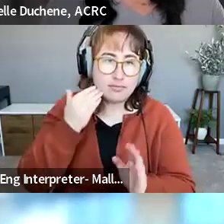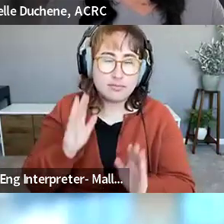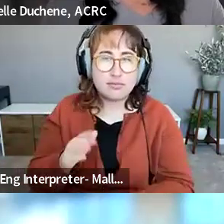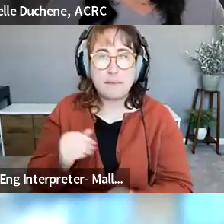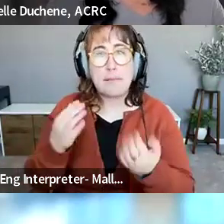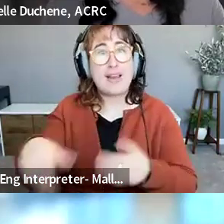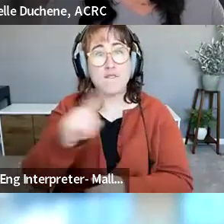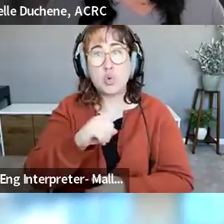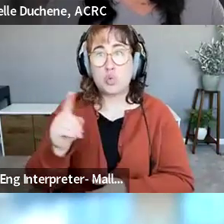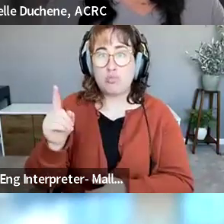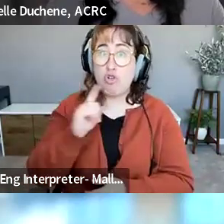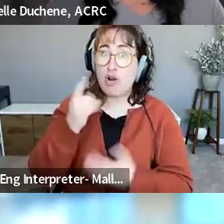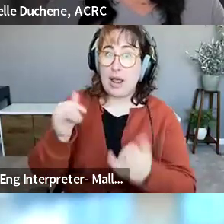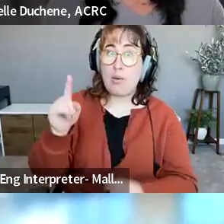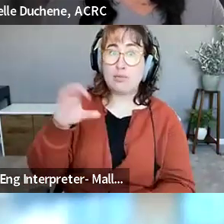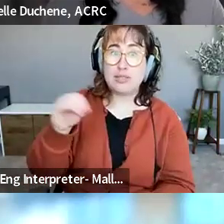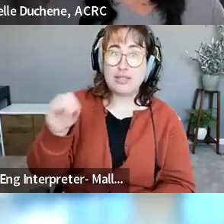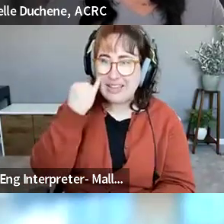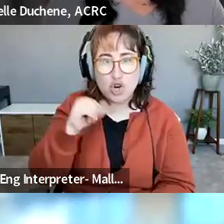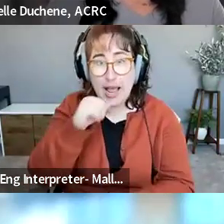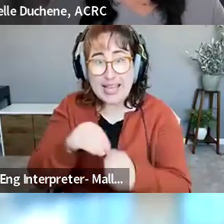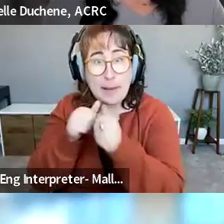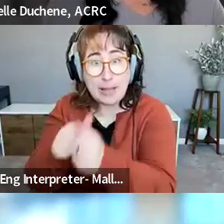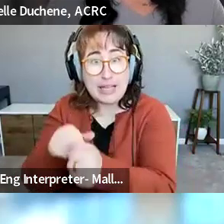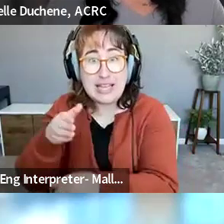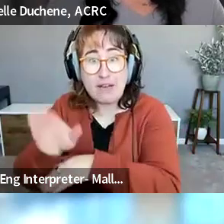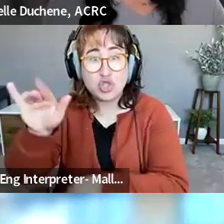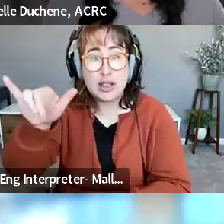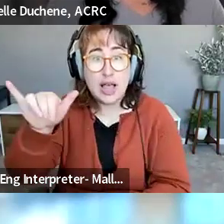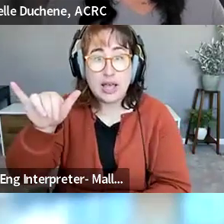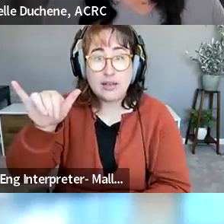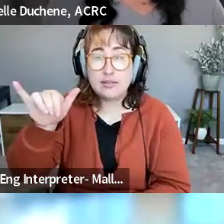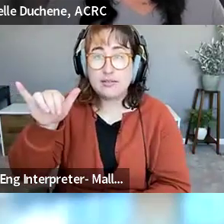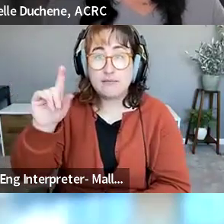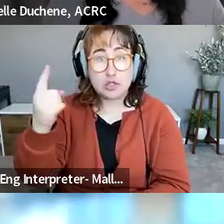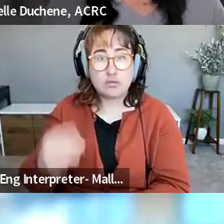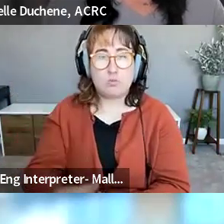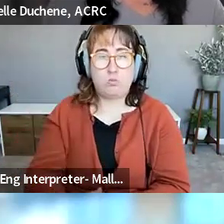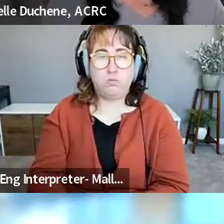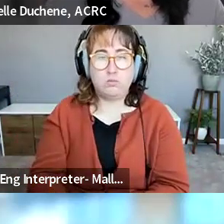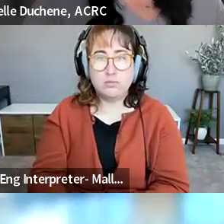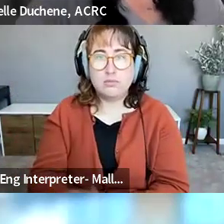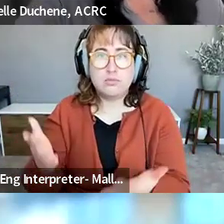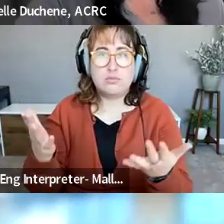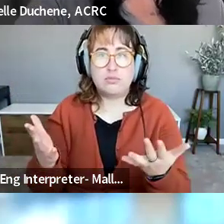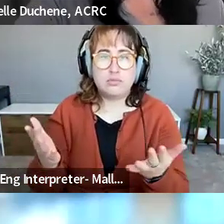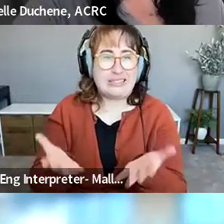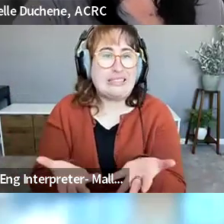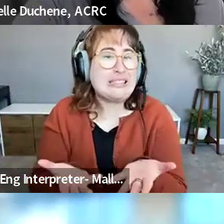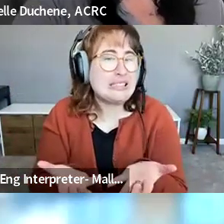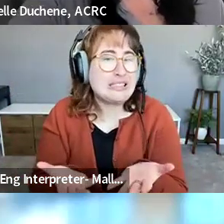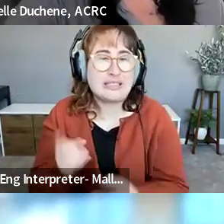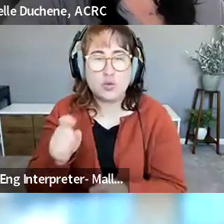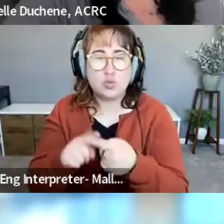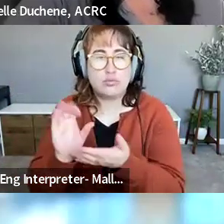many of you are at 100% right now. And if you're not in compliance after July 1 with these new measures, then we're going to have